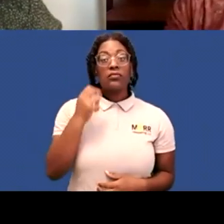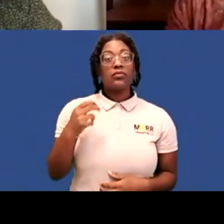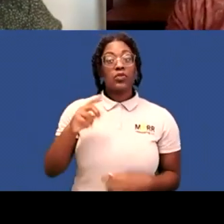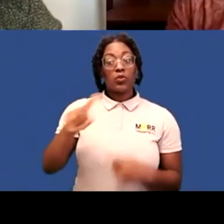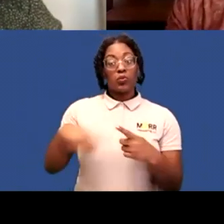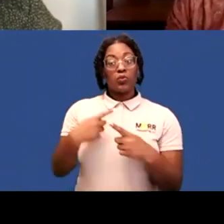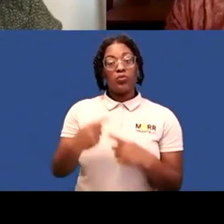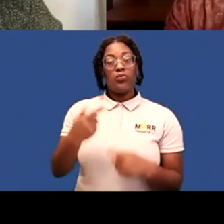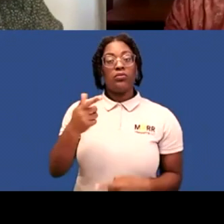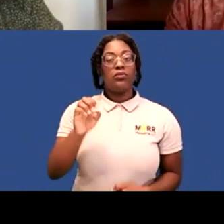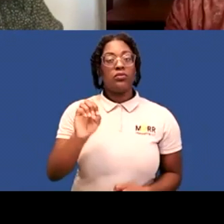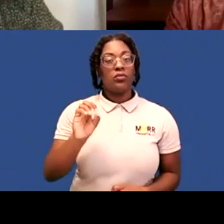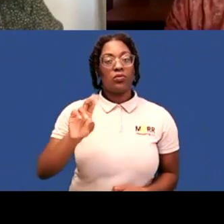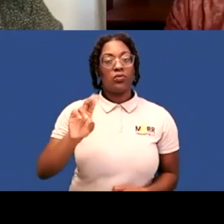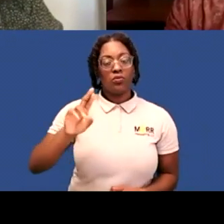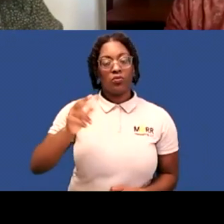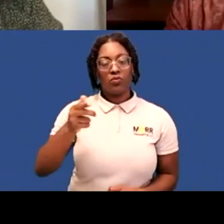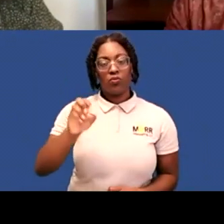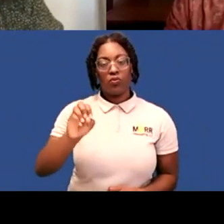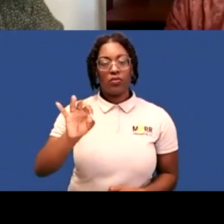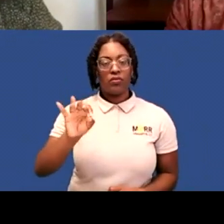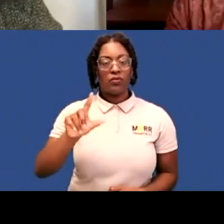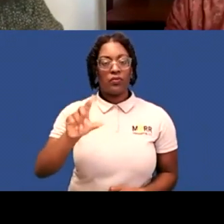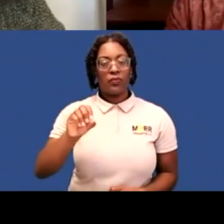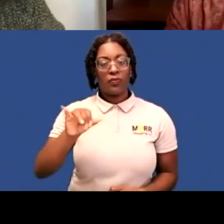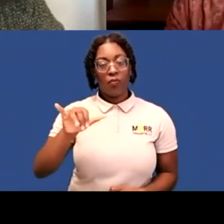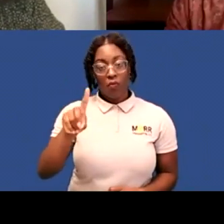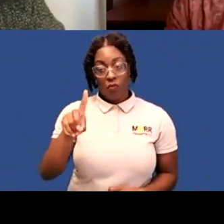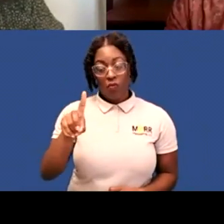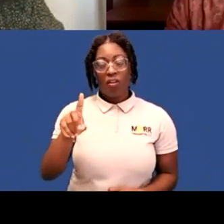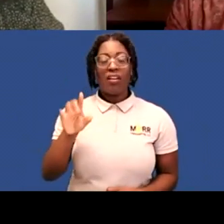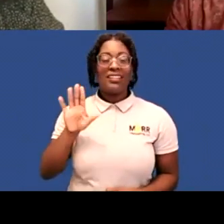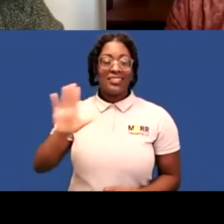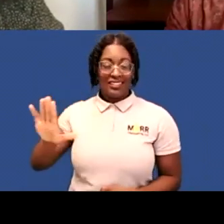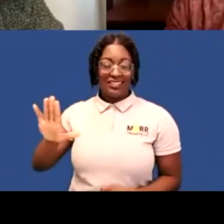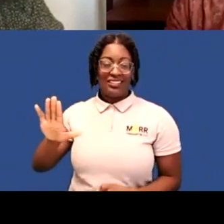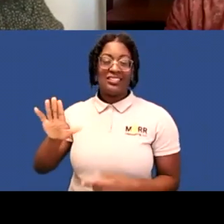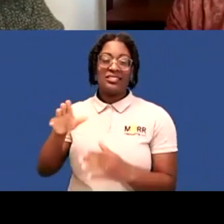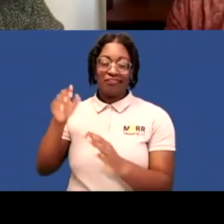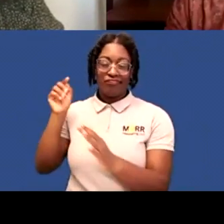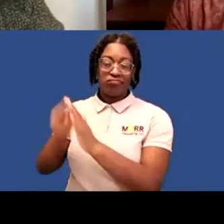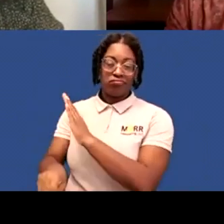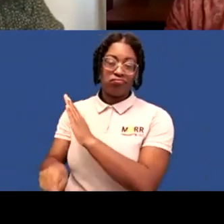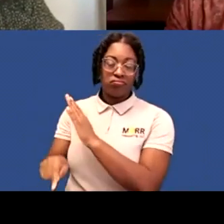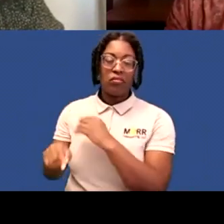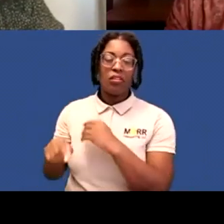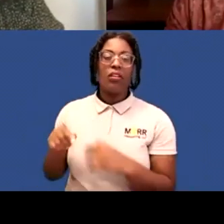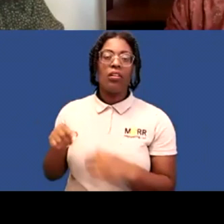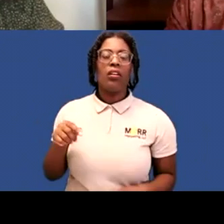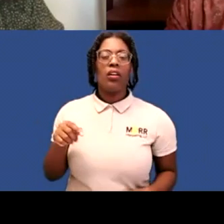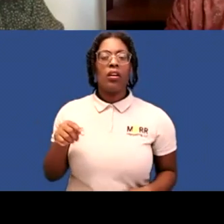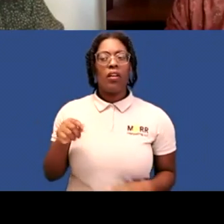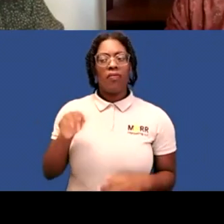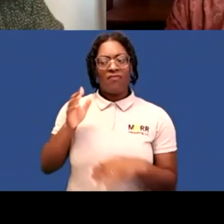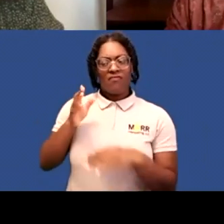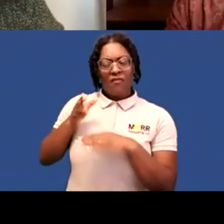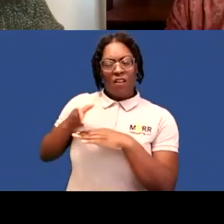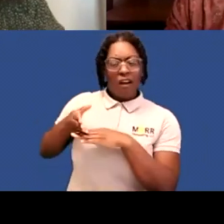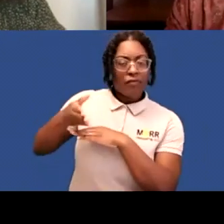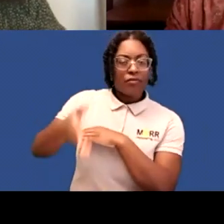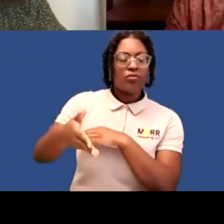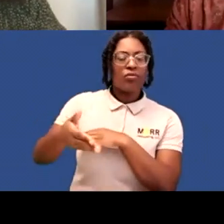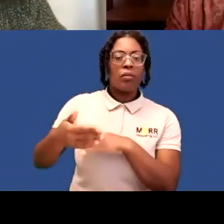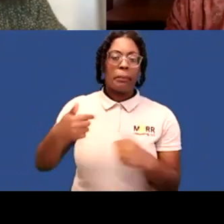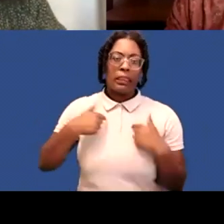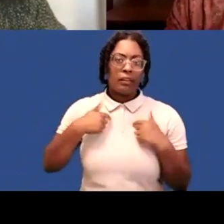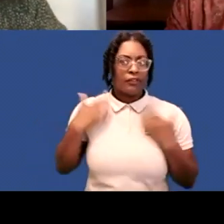a Black teacher, I'm raw and it's online and I'm not sure what to do, but I start with, okay, what have we done? We've just finished a Black